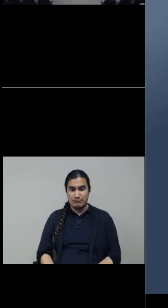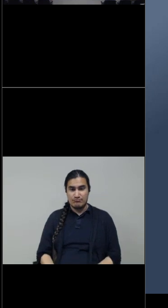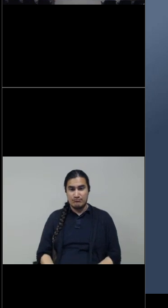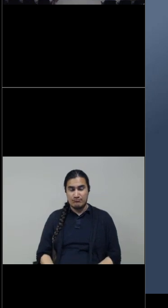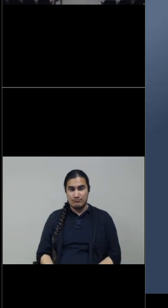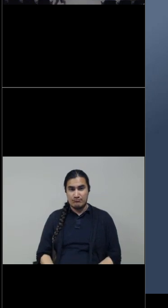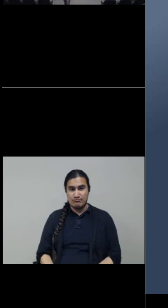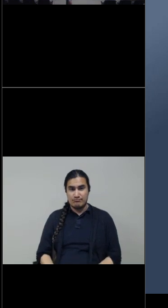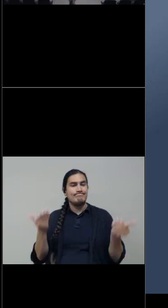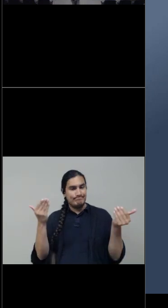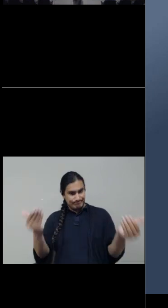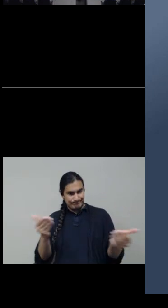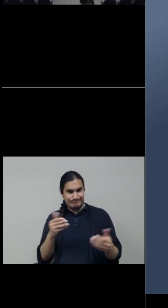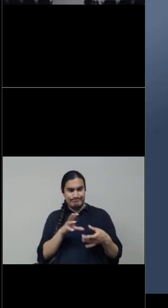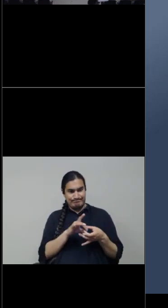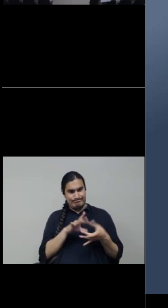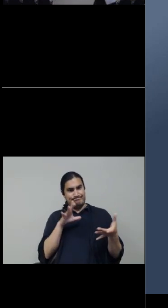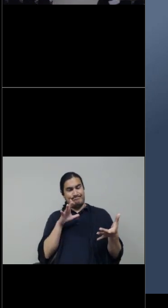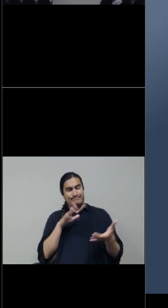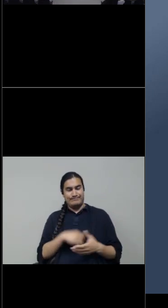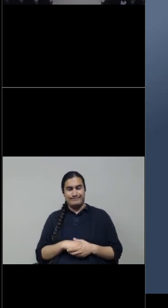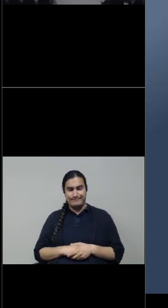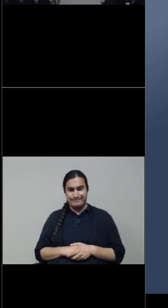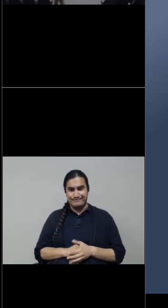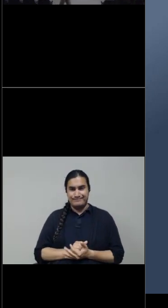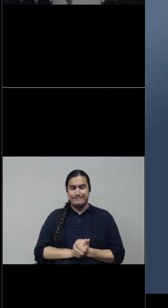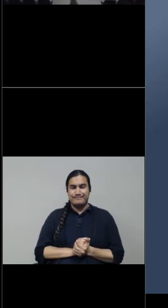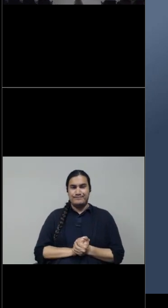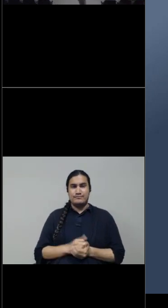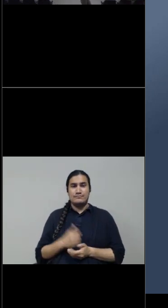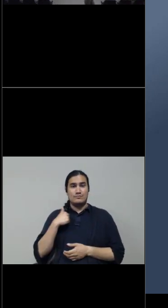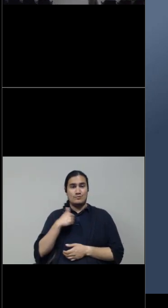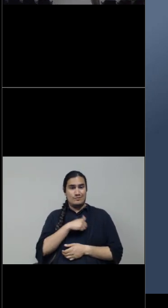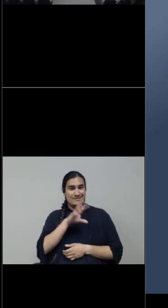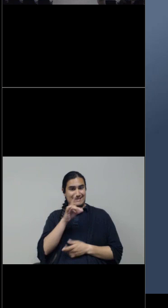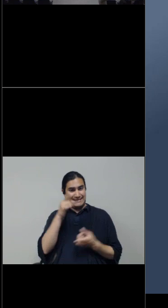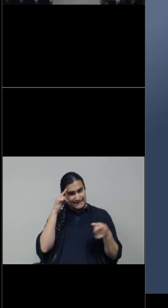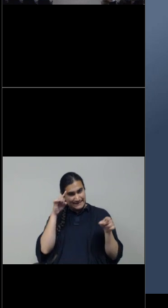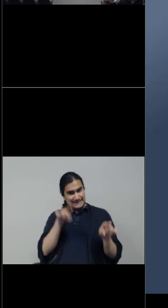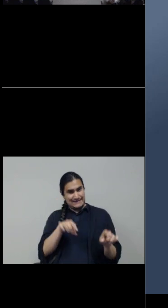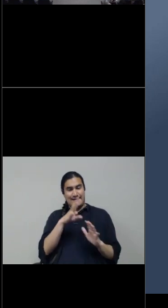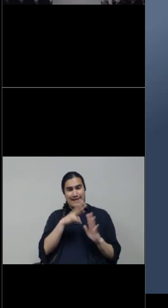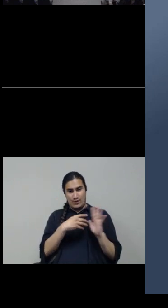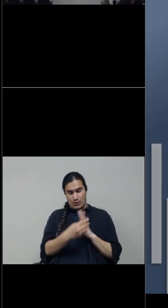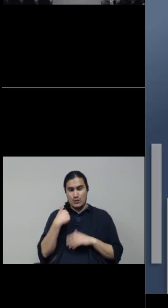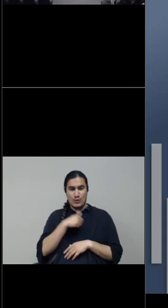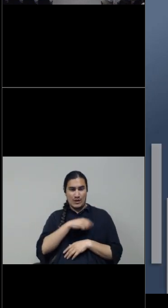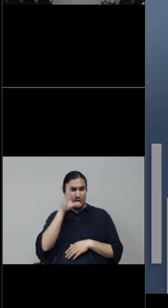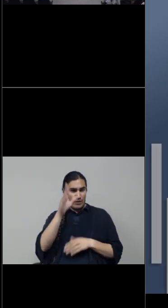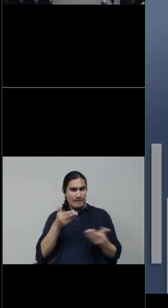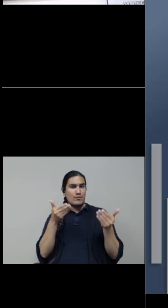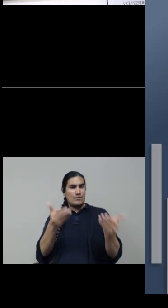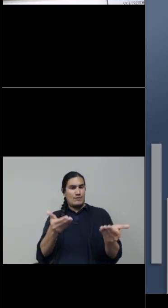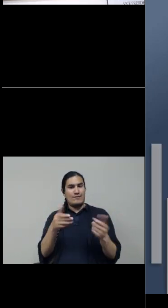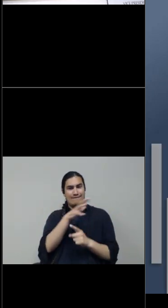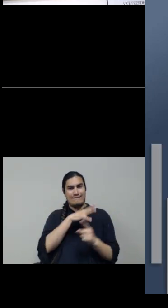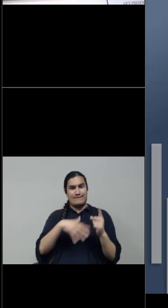Then we're moving on. You're off the hook. And we already did the consent calendar, so we will move to